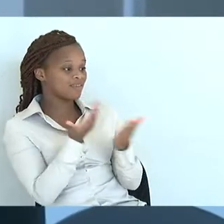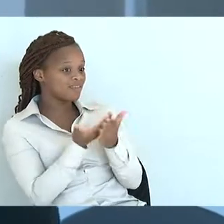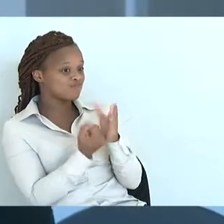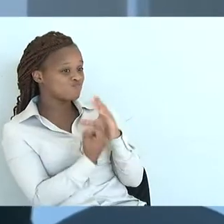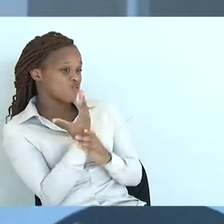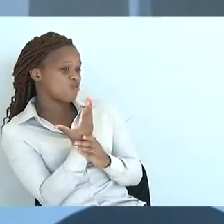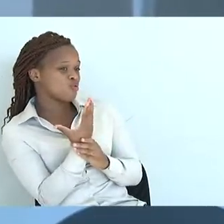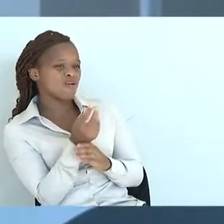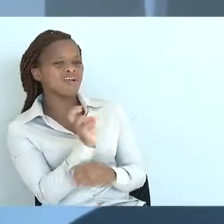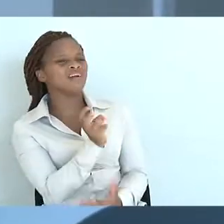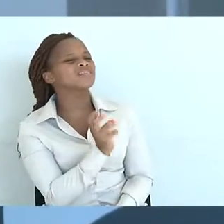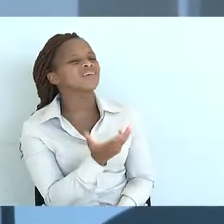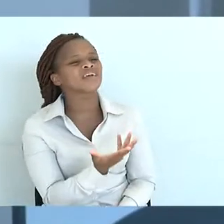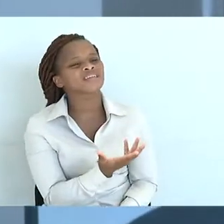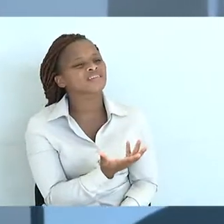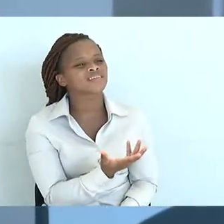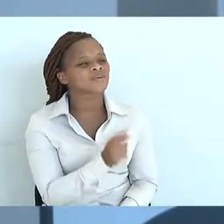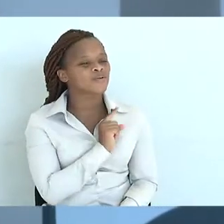Okay?